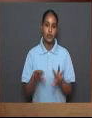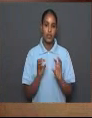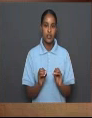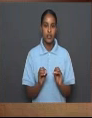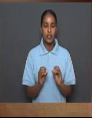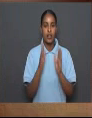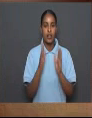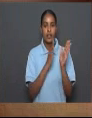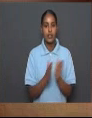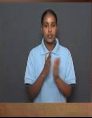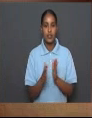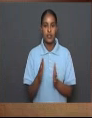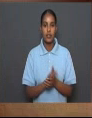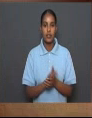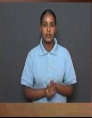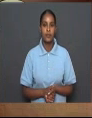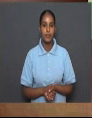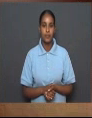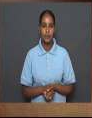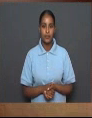Students, let's get ready.